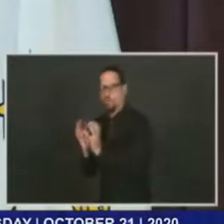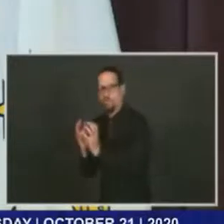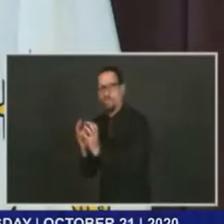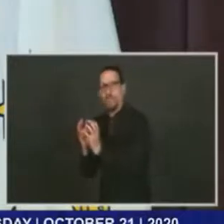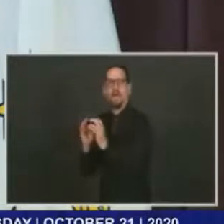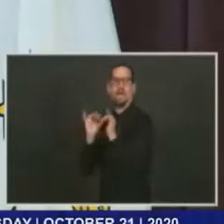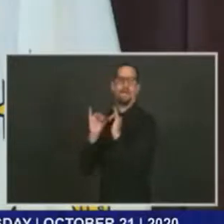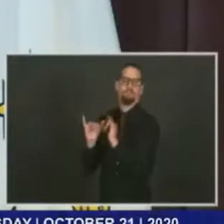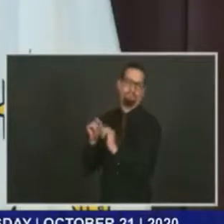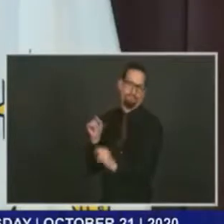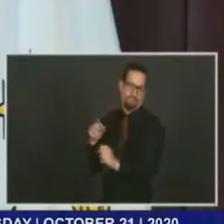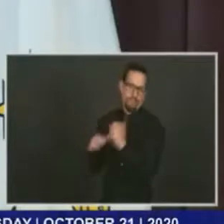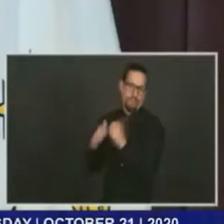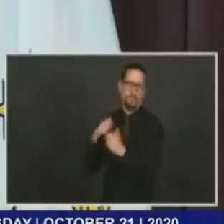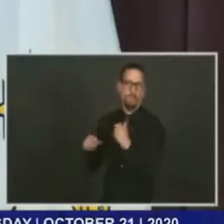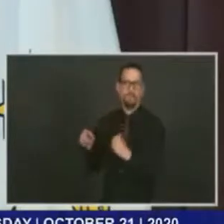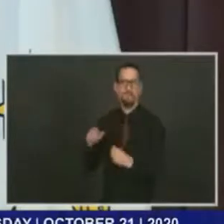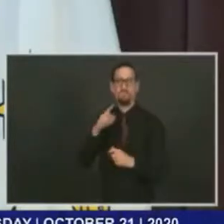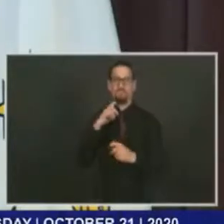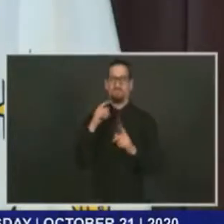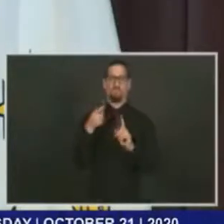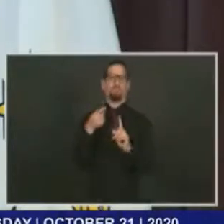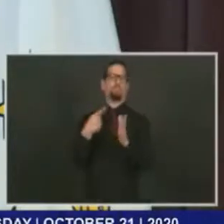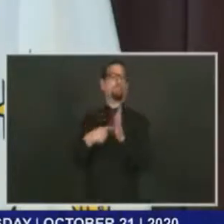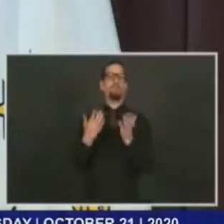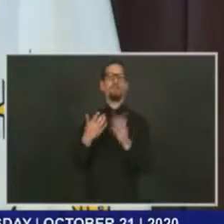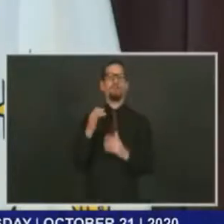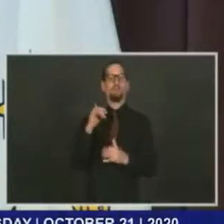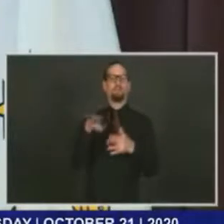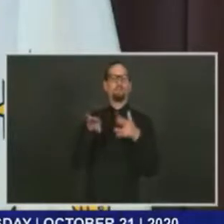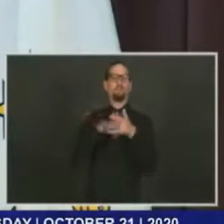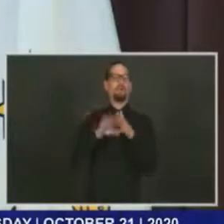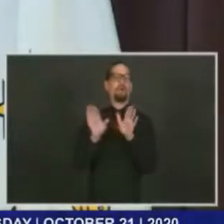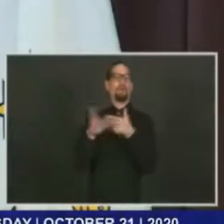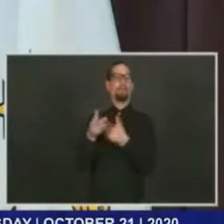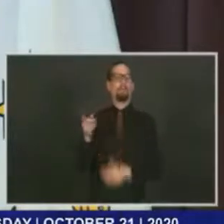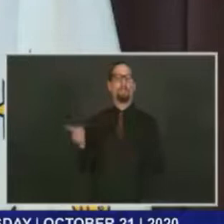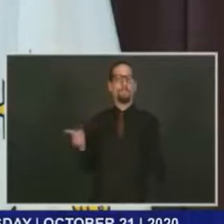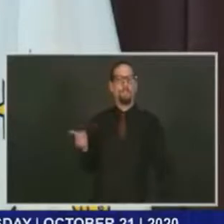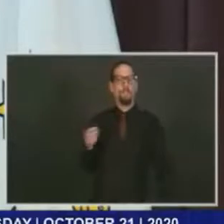break rooms, carpooling, and improper mask wearing are